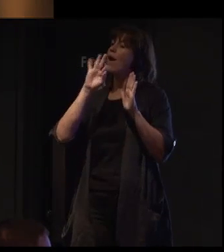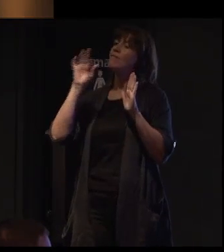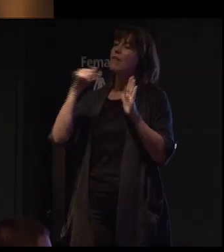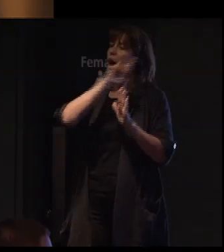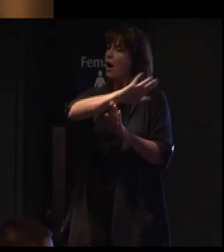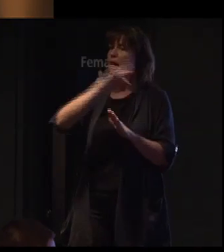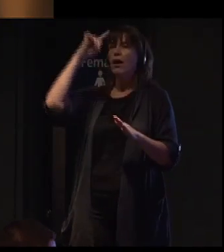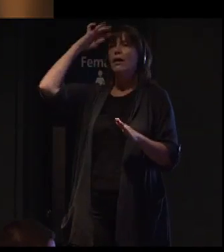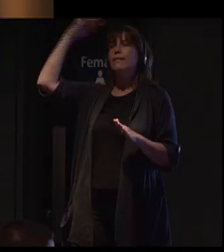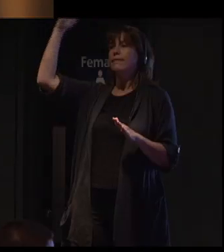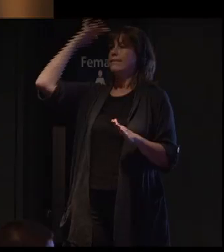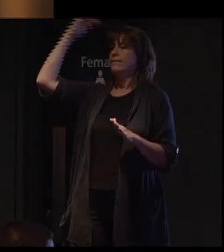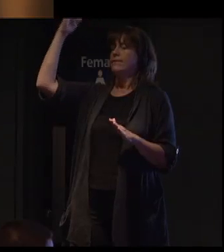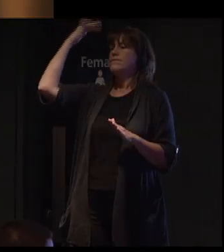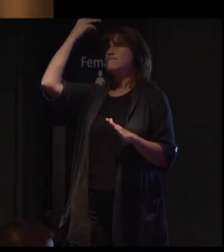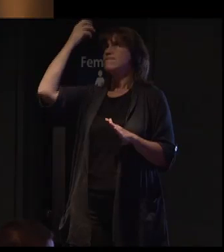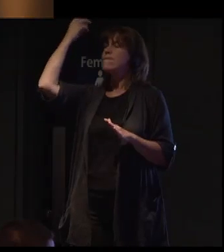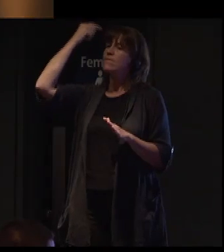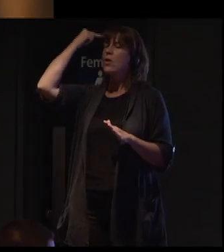Philosophy that we try to